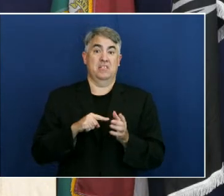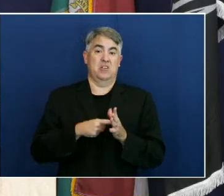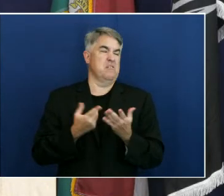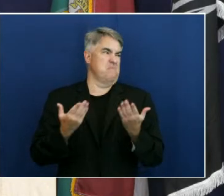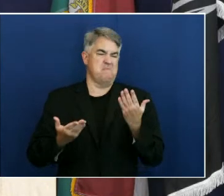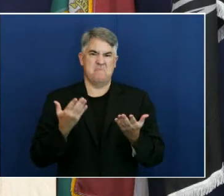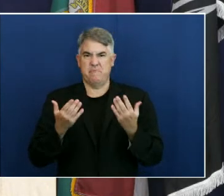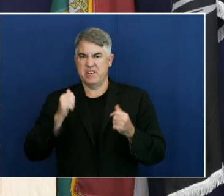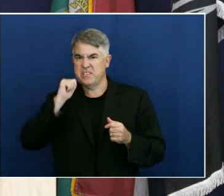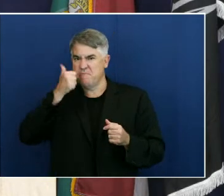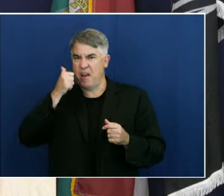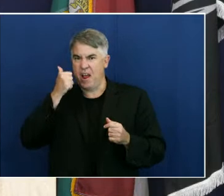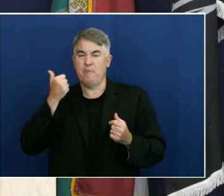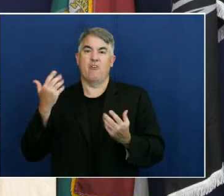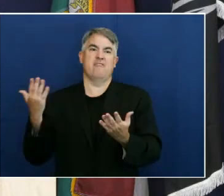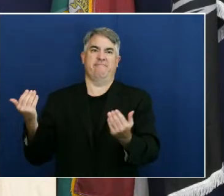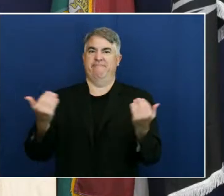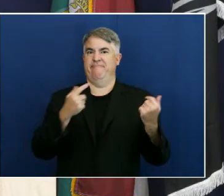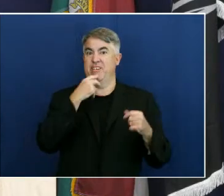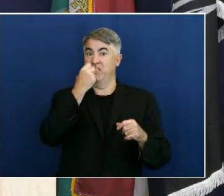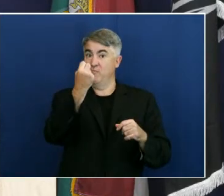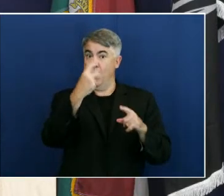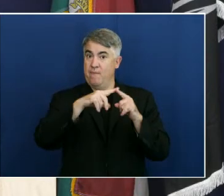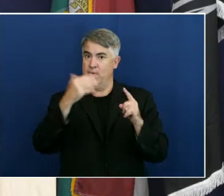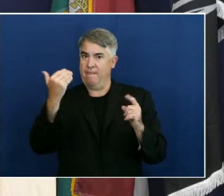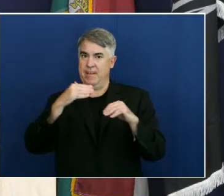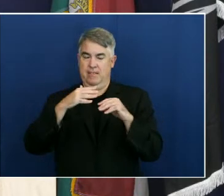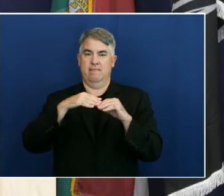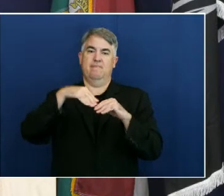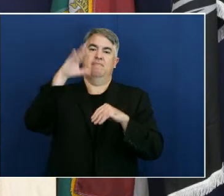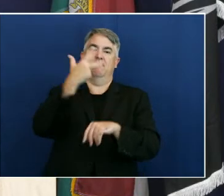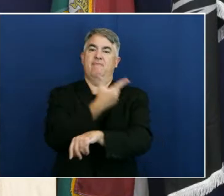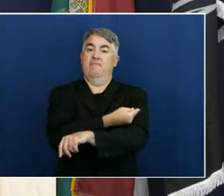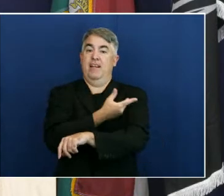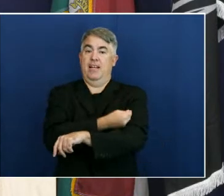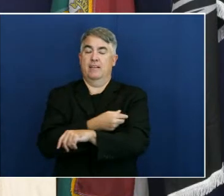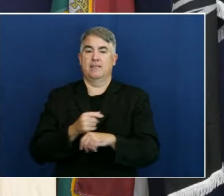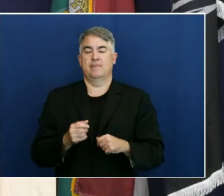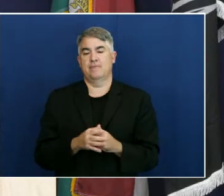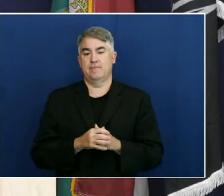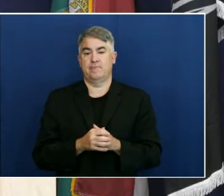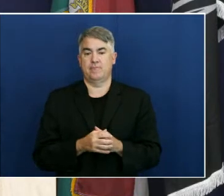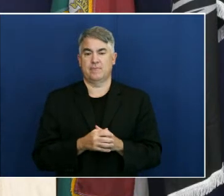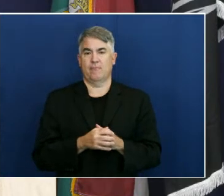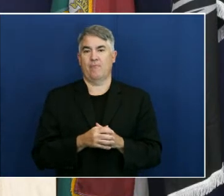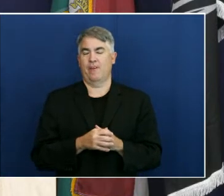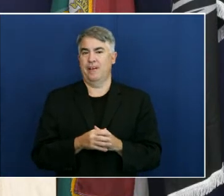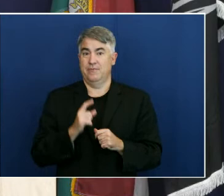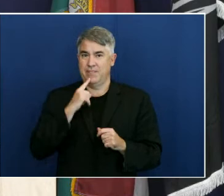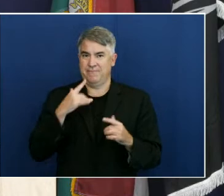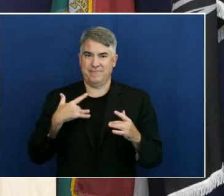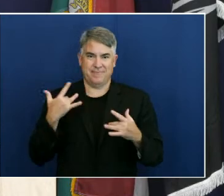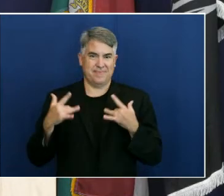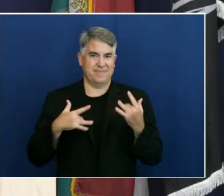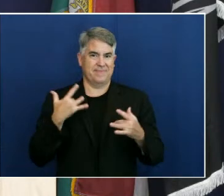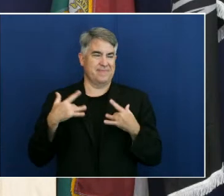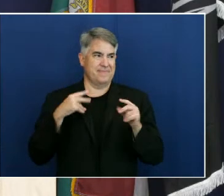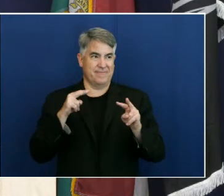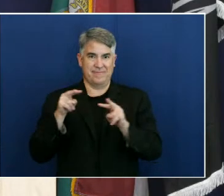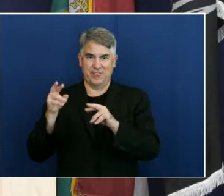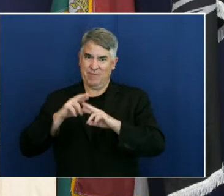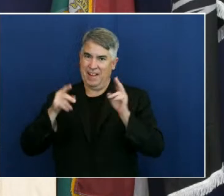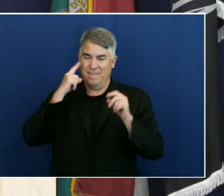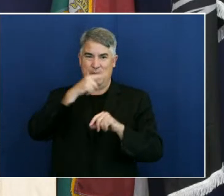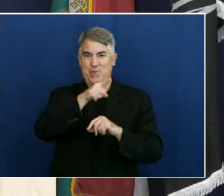until tonight, but it is our expectation that tomorrow morning 12 to 15-year-olds will be able to receive the vaccine.